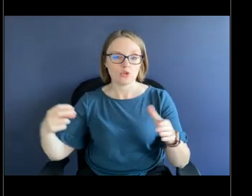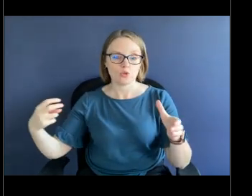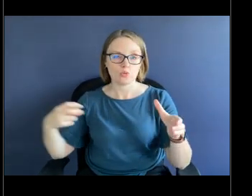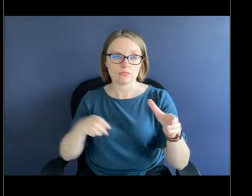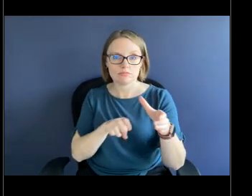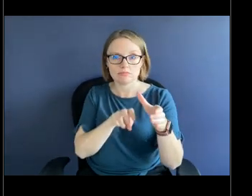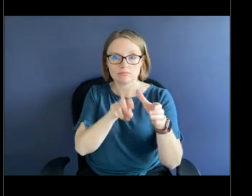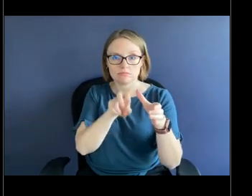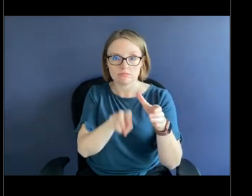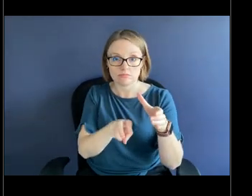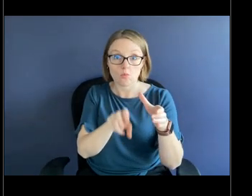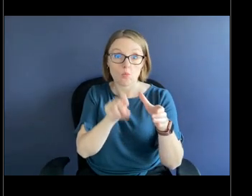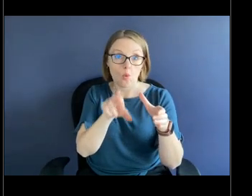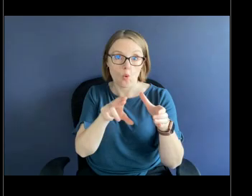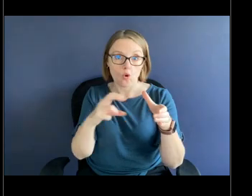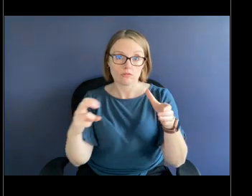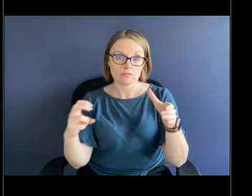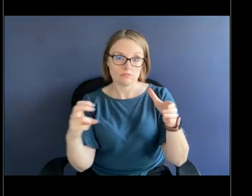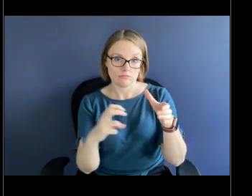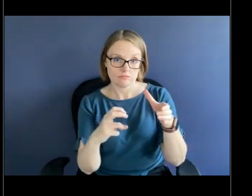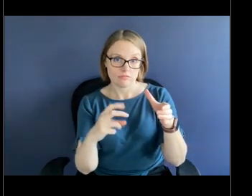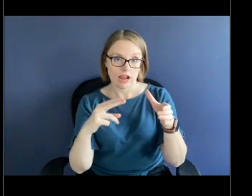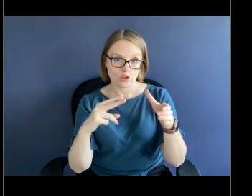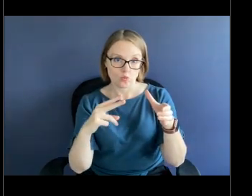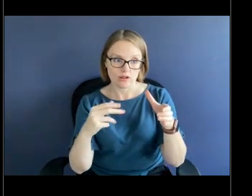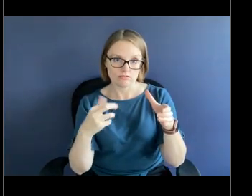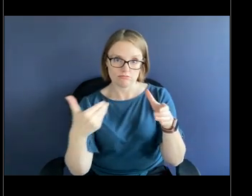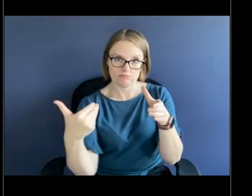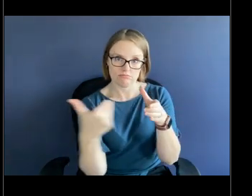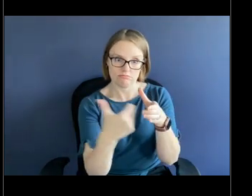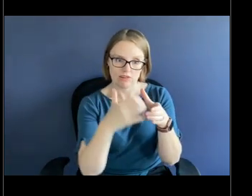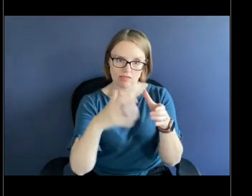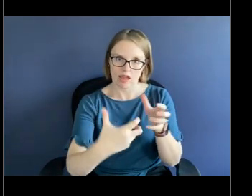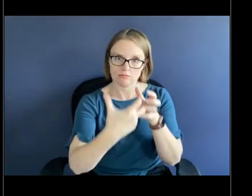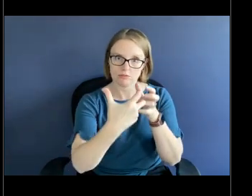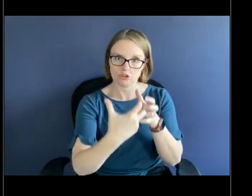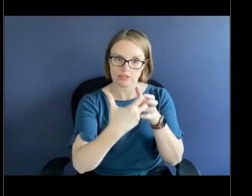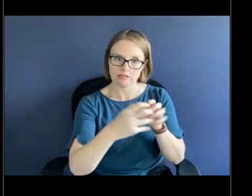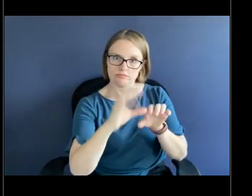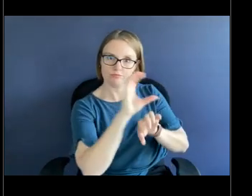parallel or forward approach to the appliance.